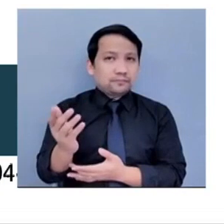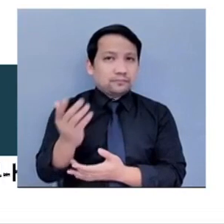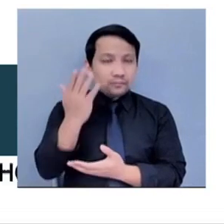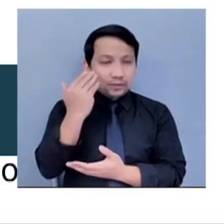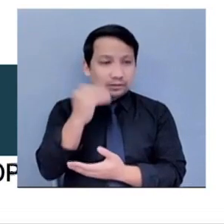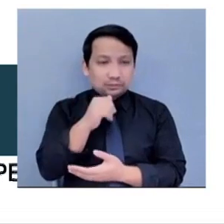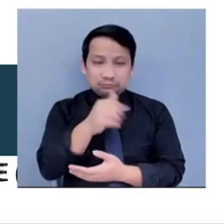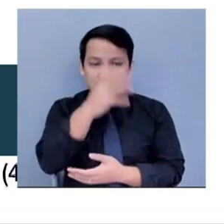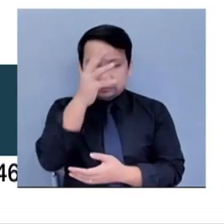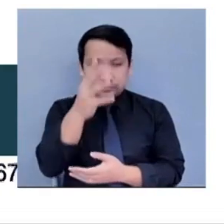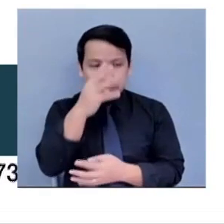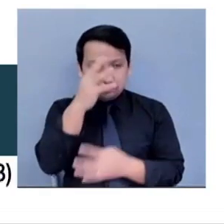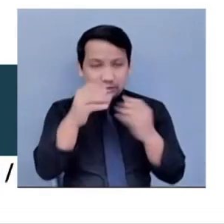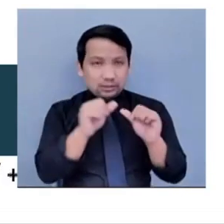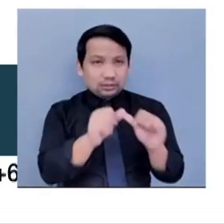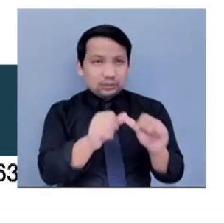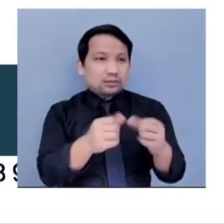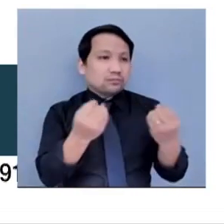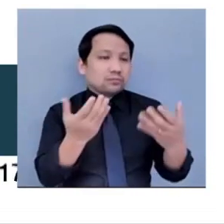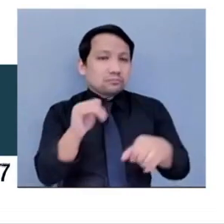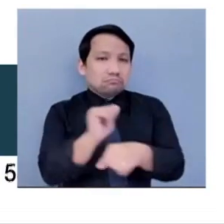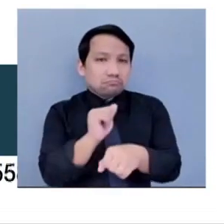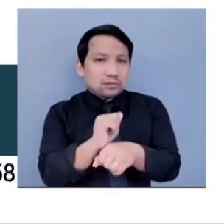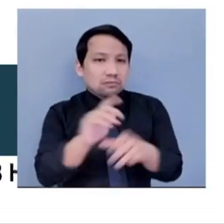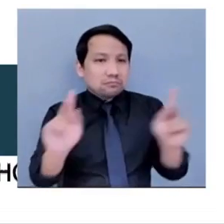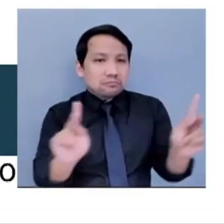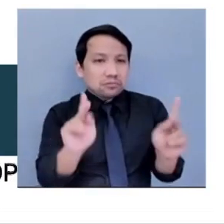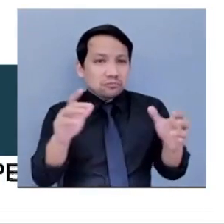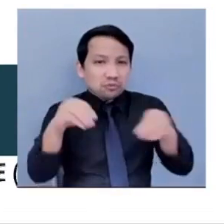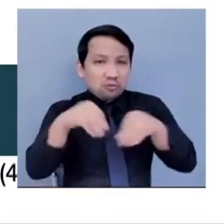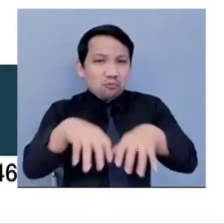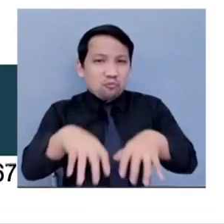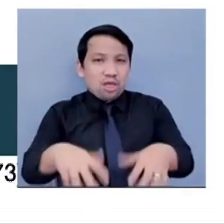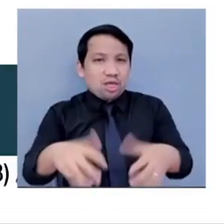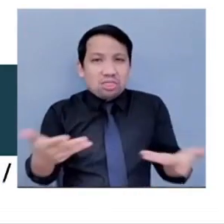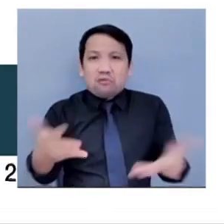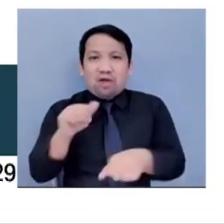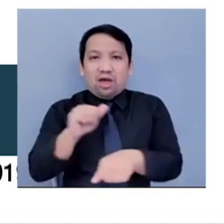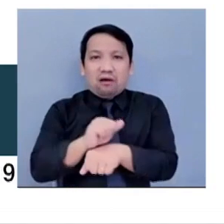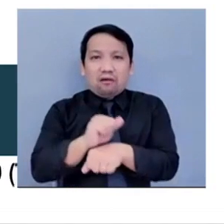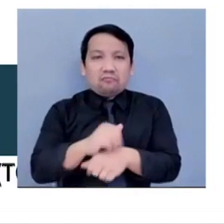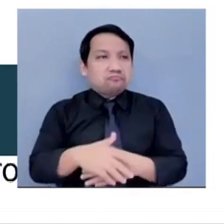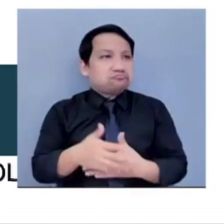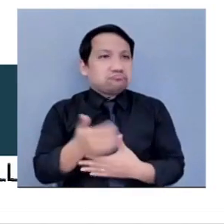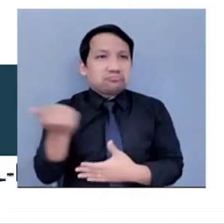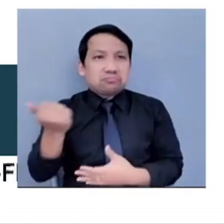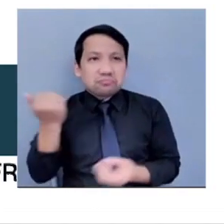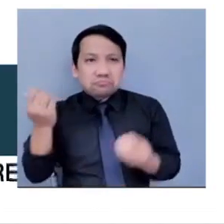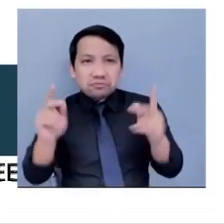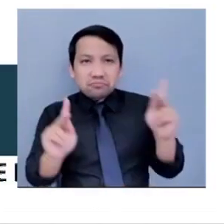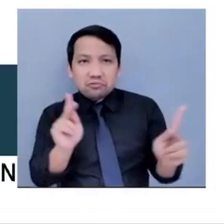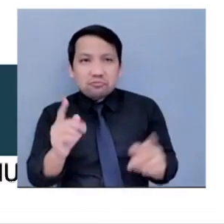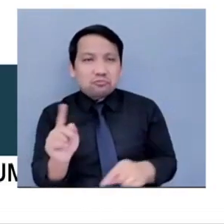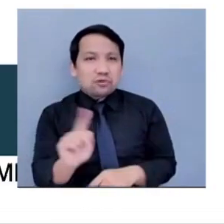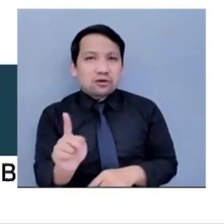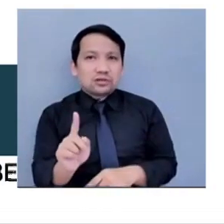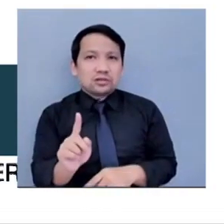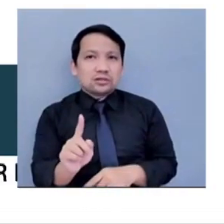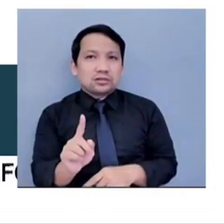a lot of people lost their jobs. We know that a lot of people are now buried in